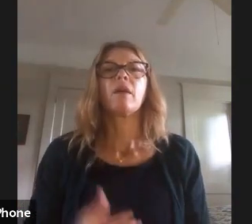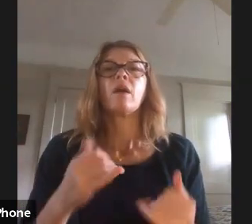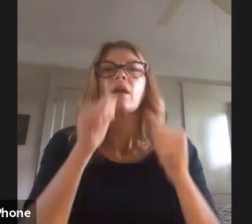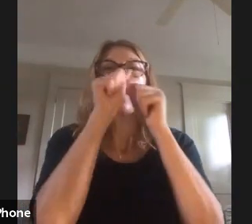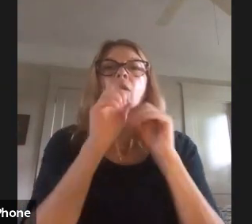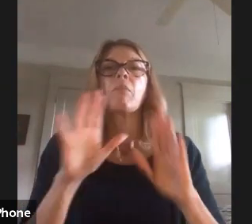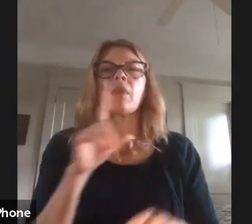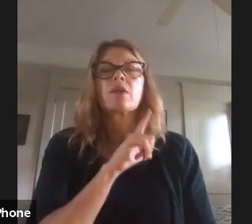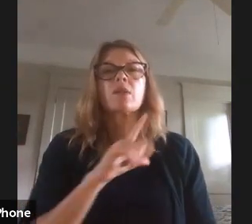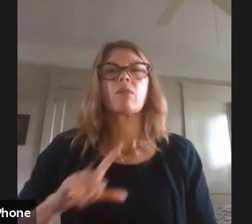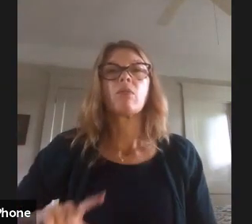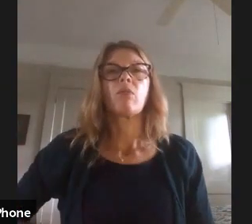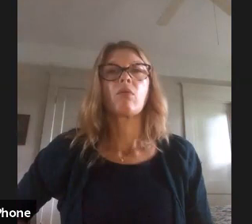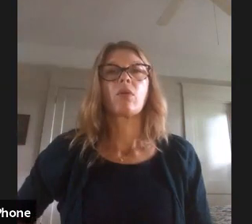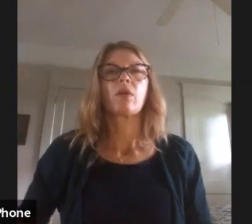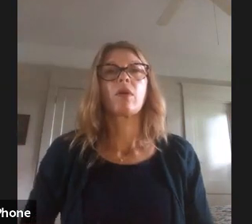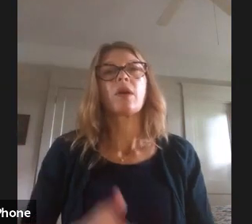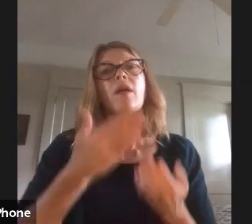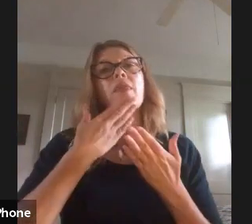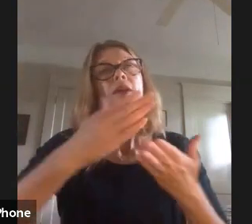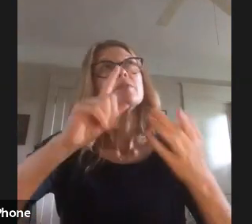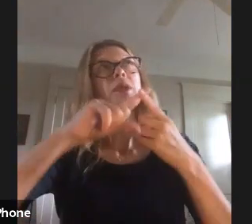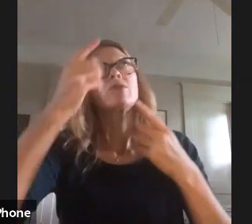Lord. Thanks be to God.